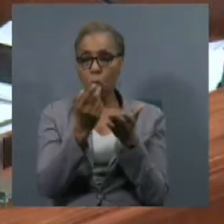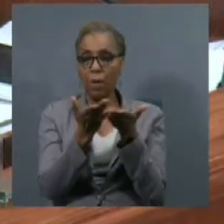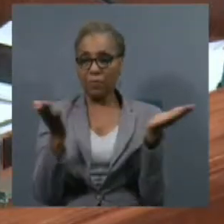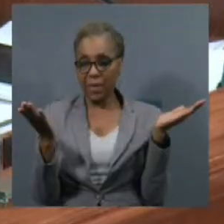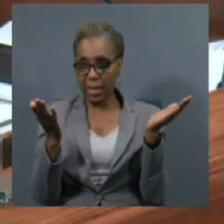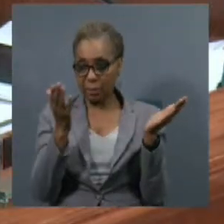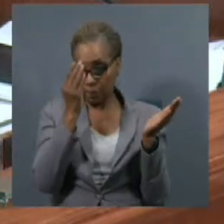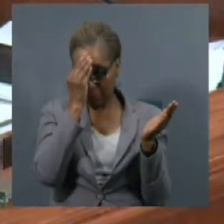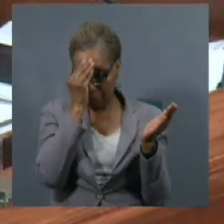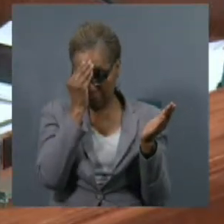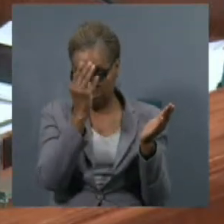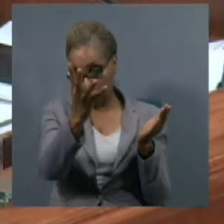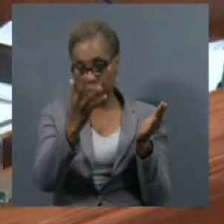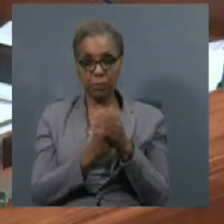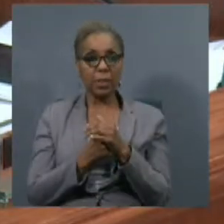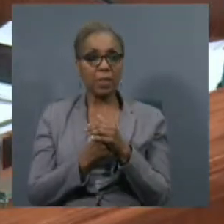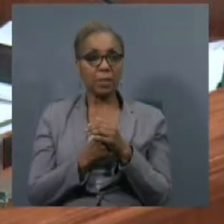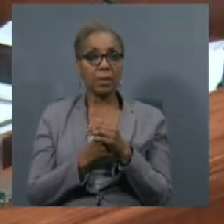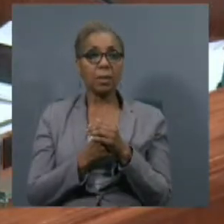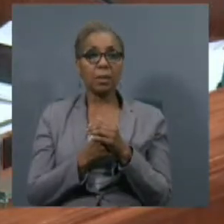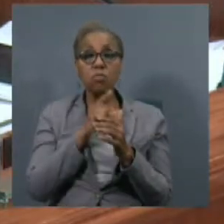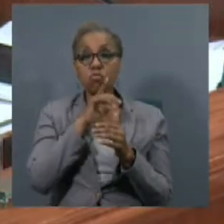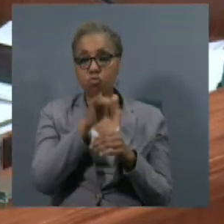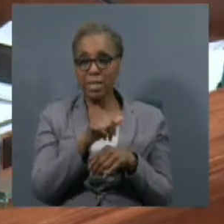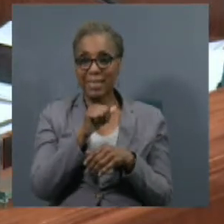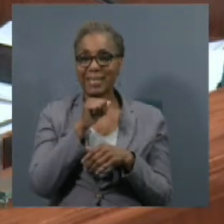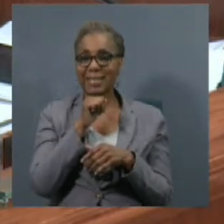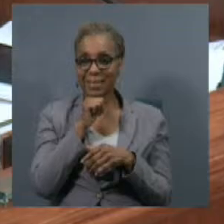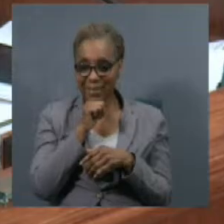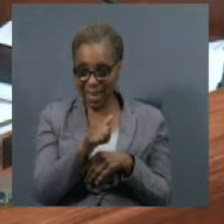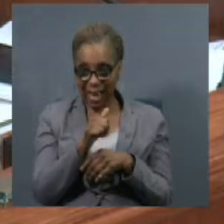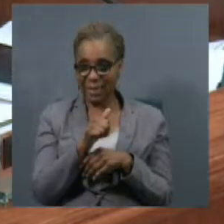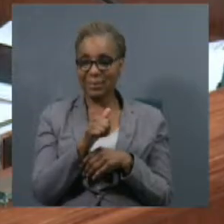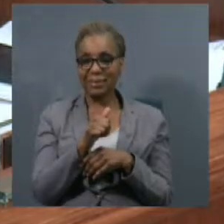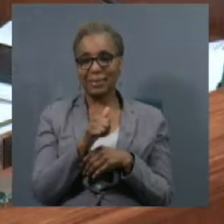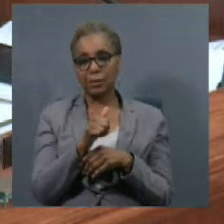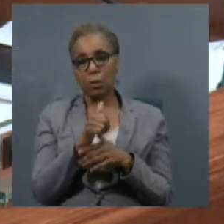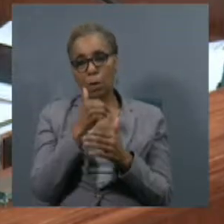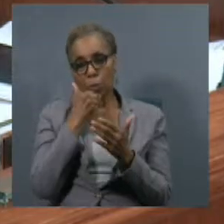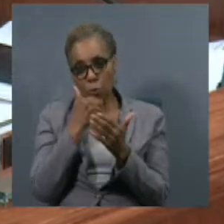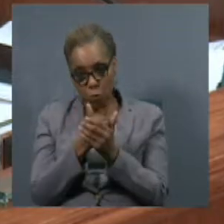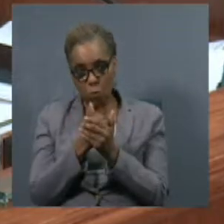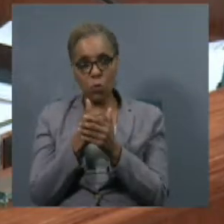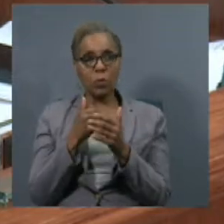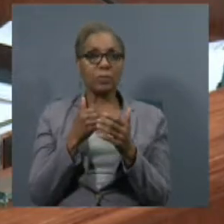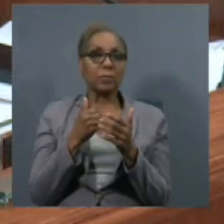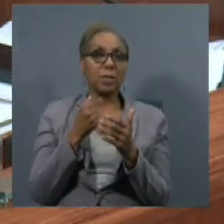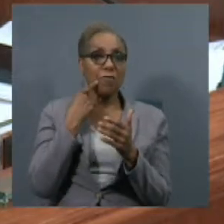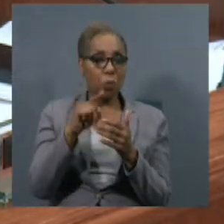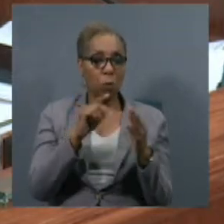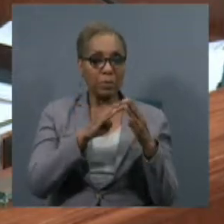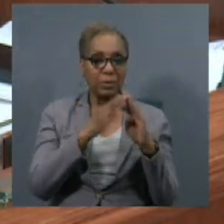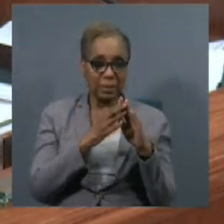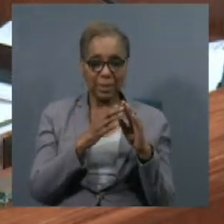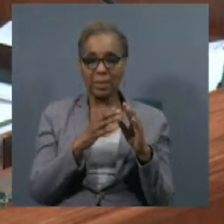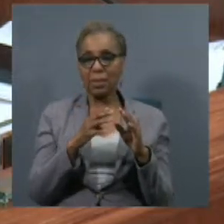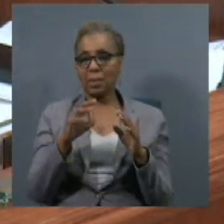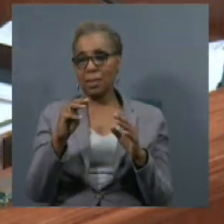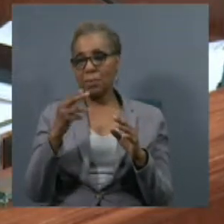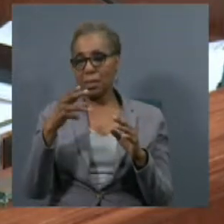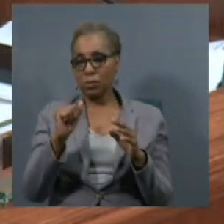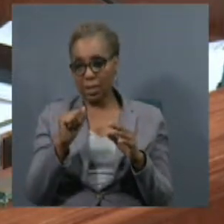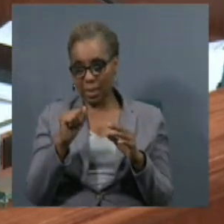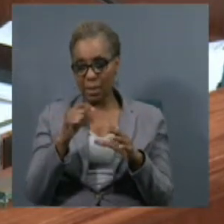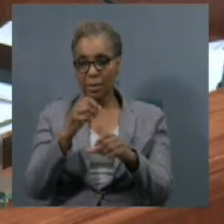clear to us is that it would really not be in the interest of the city nor MHA to